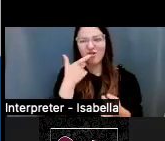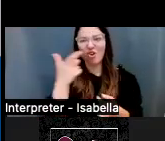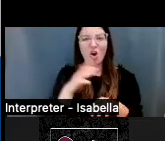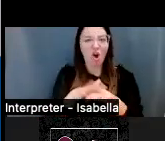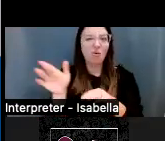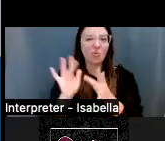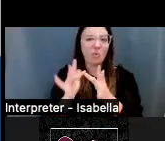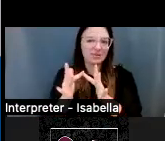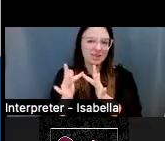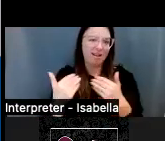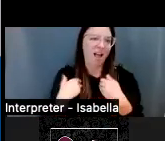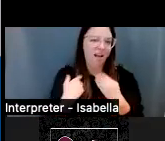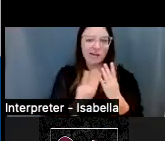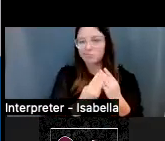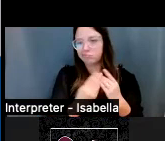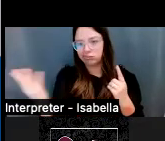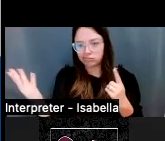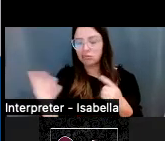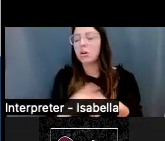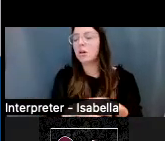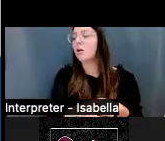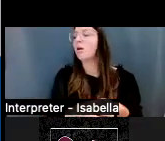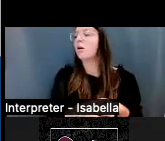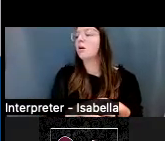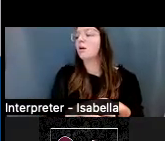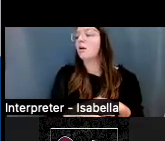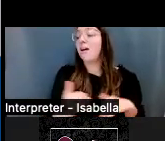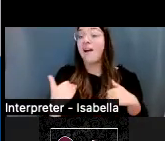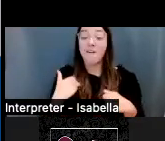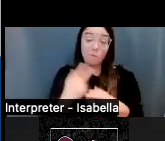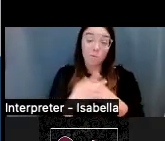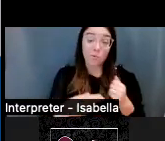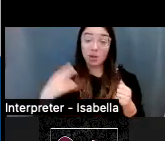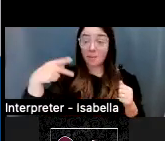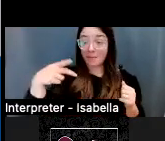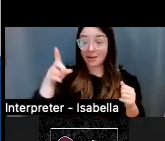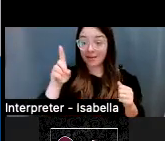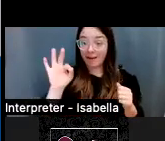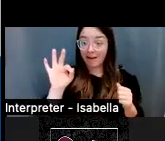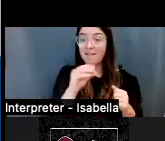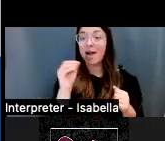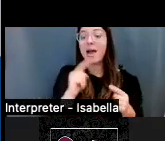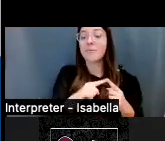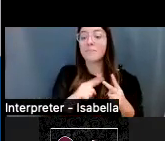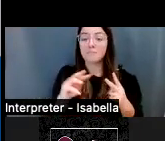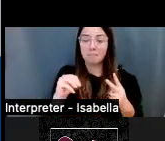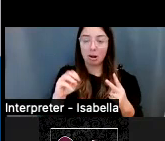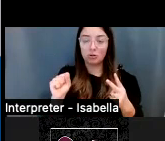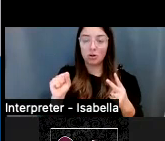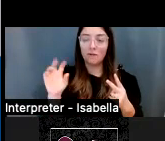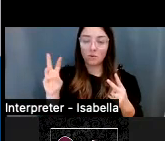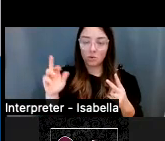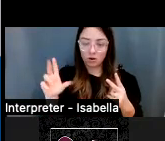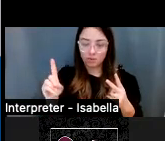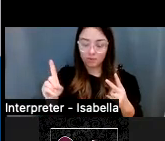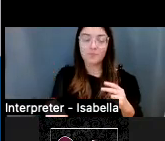the website in the future, but they are available in PDF and Microsoft Word formats. And we're